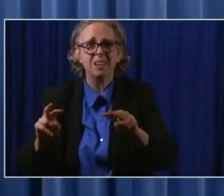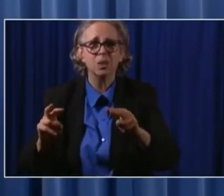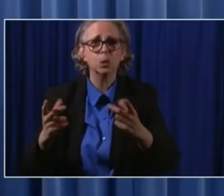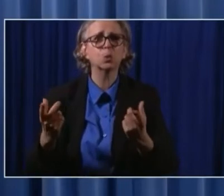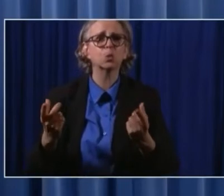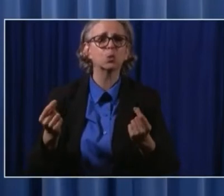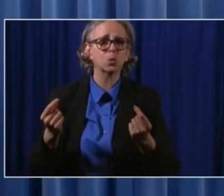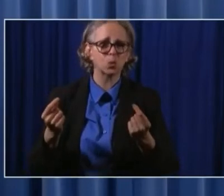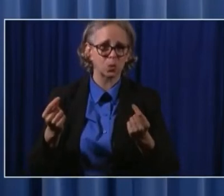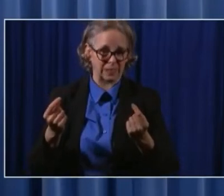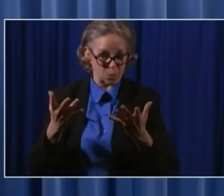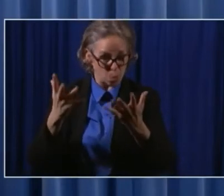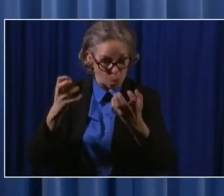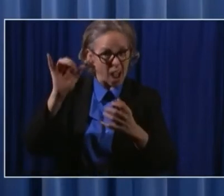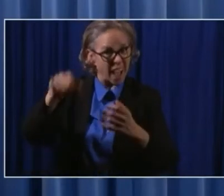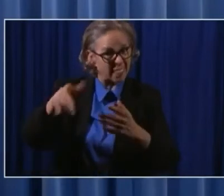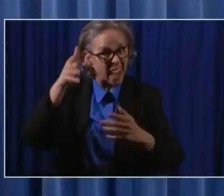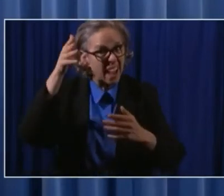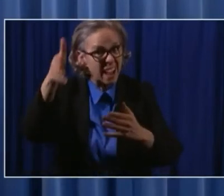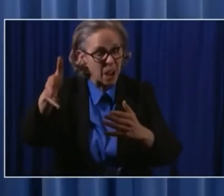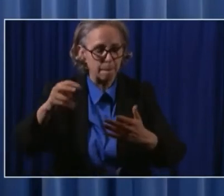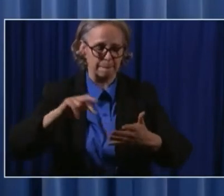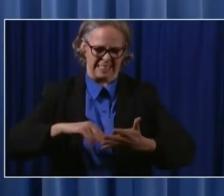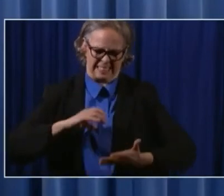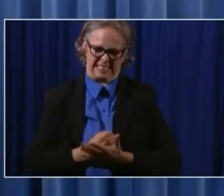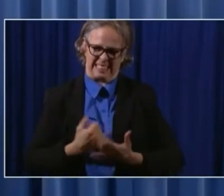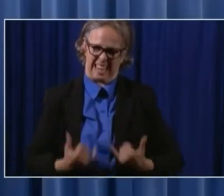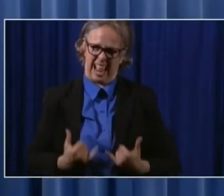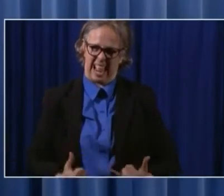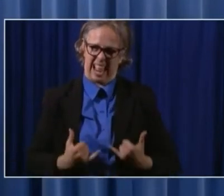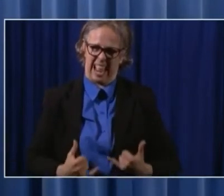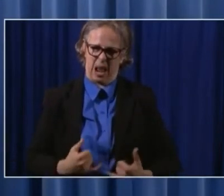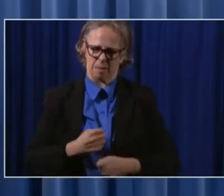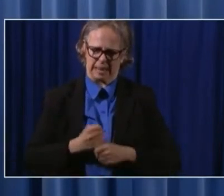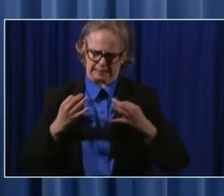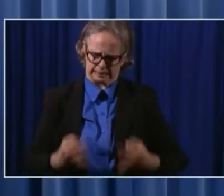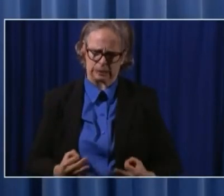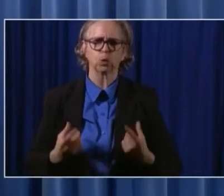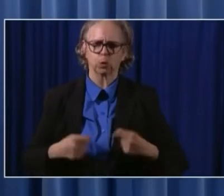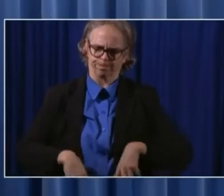that, it's just very important that all Ohioans wear a mask.